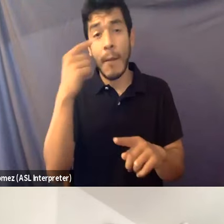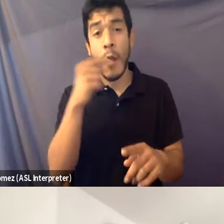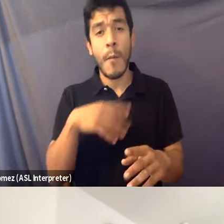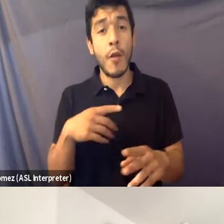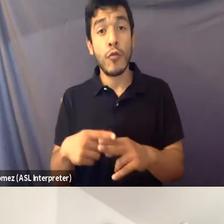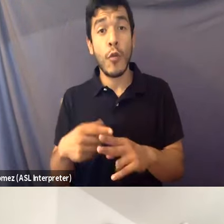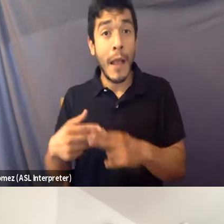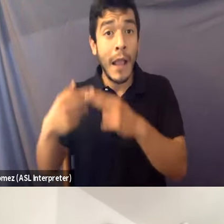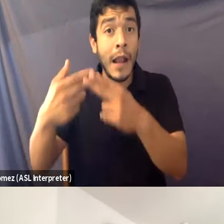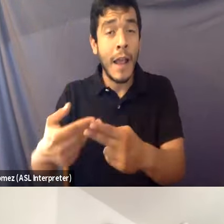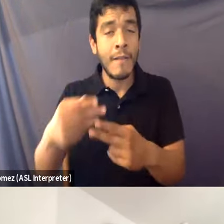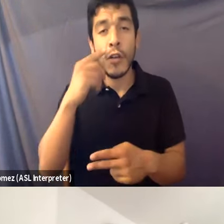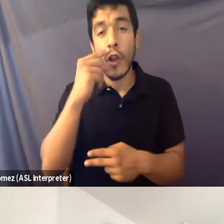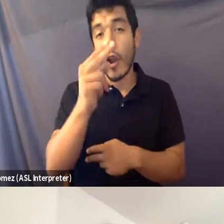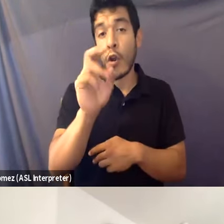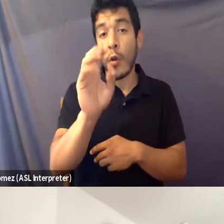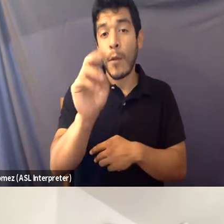gubernatorial